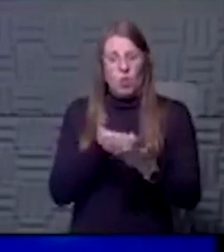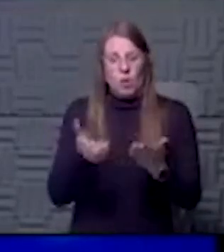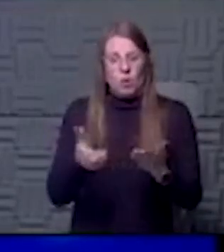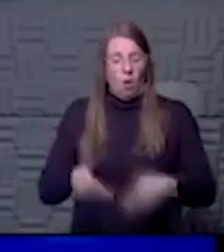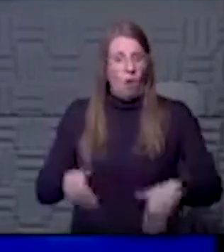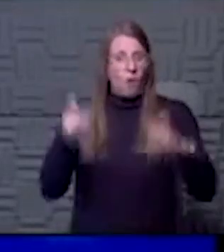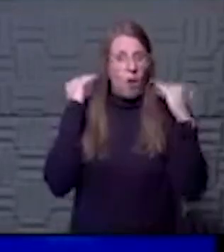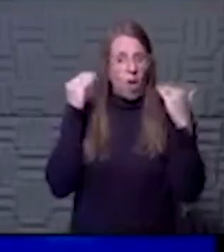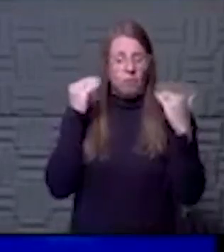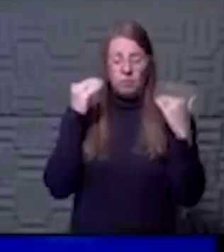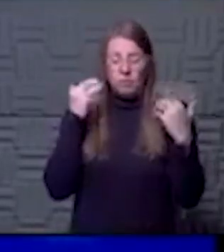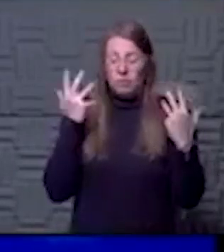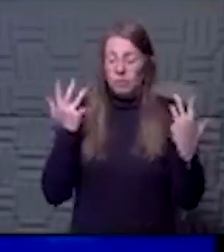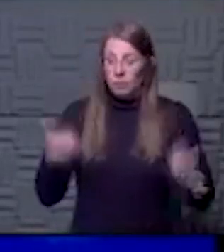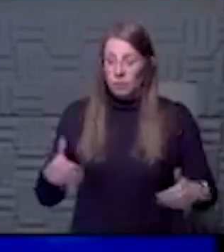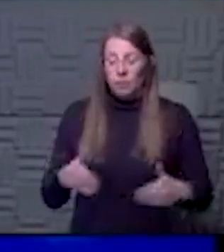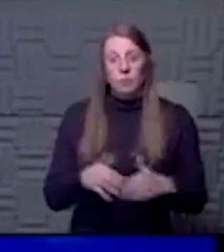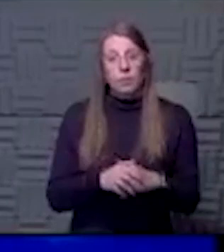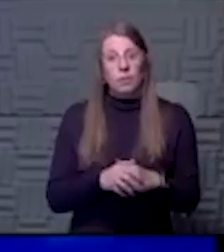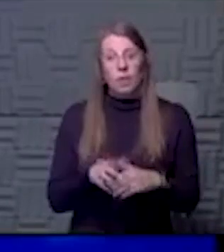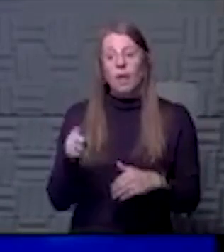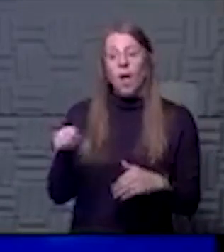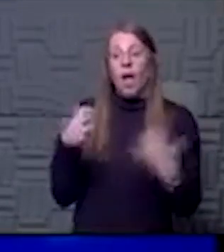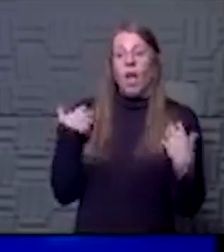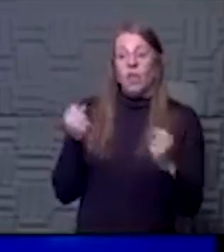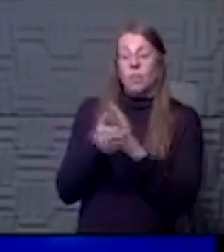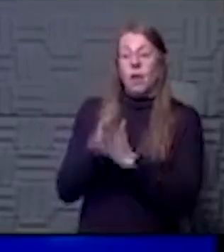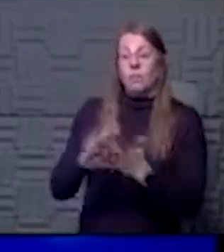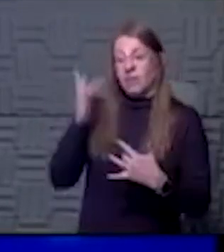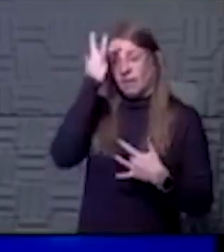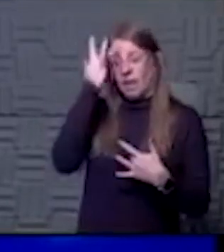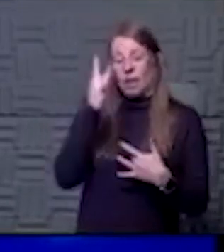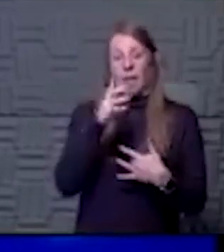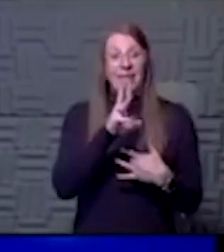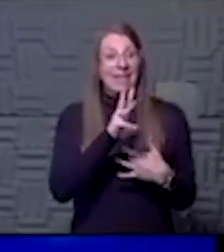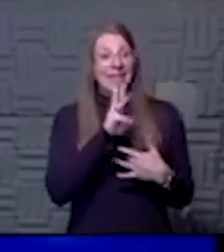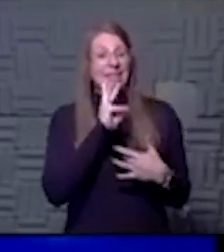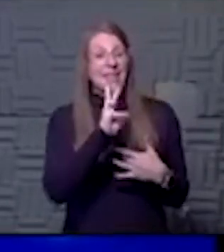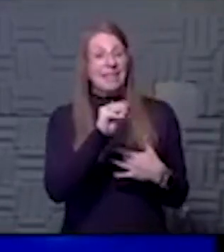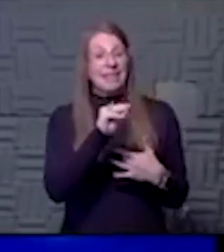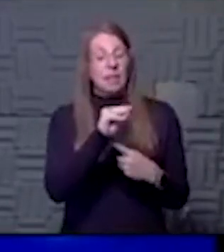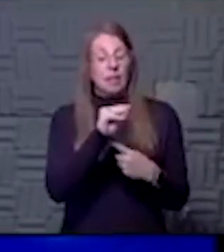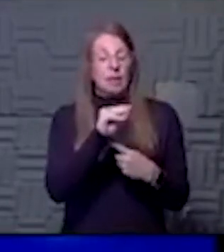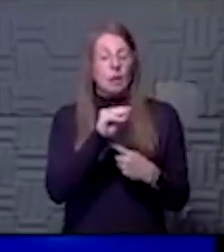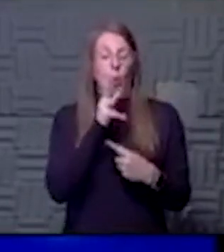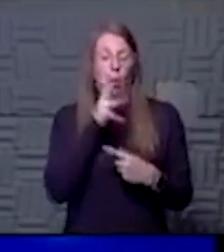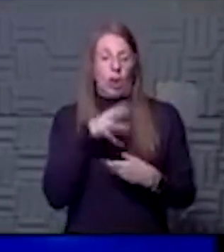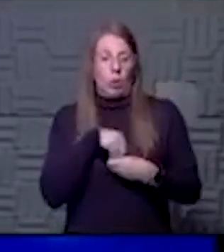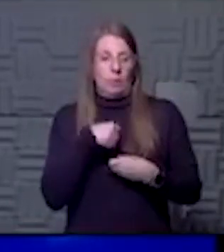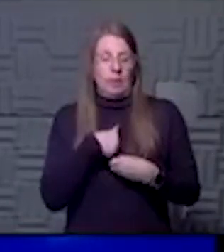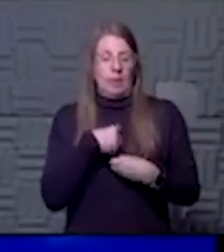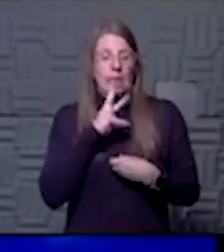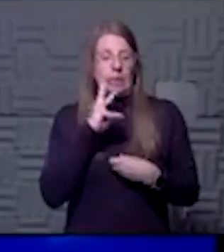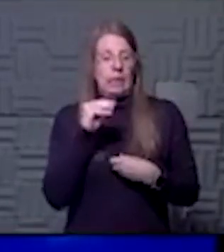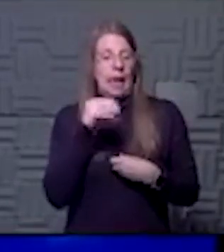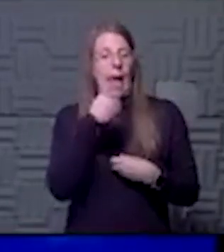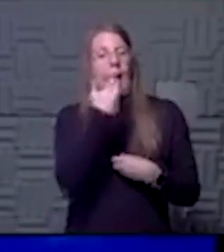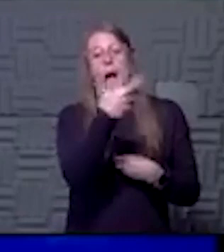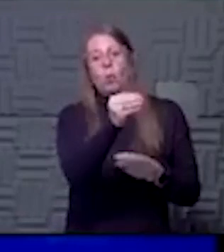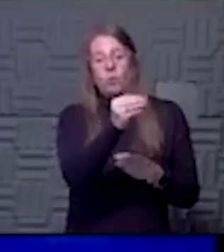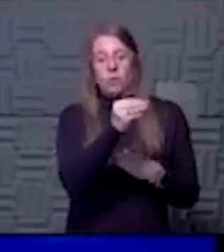because the theory that you can get only those who are healthy sick and we won't let the 60-year-olds go out, that would include me, by the way, the 60-year-olds go out and